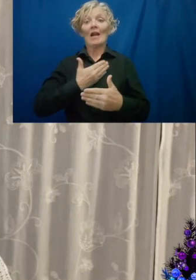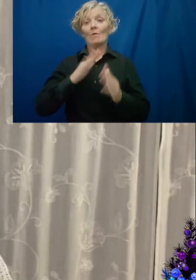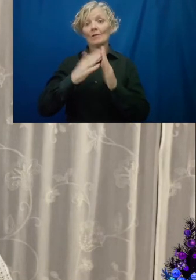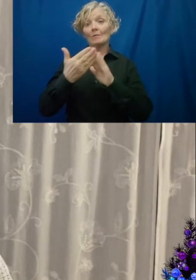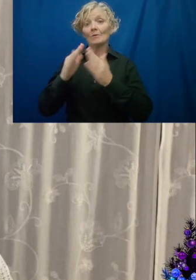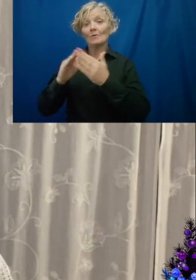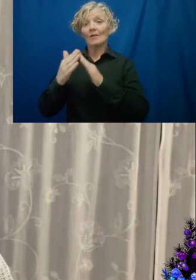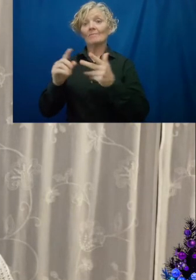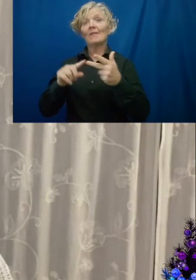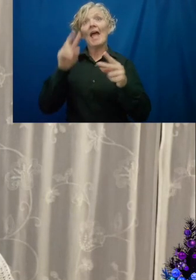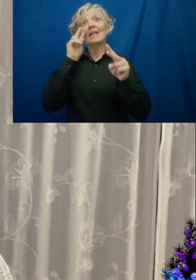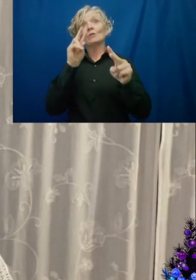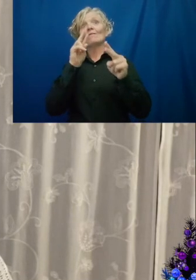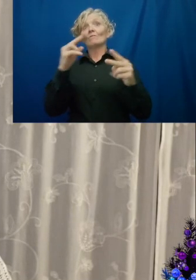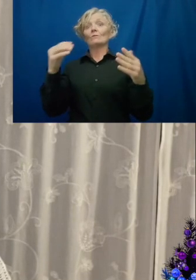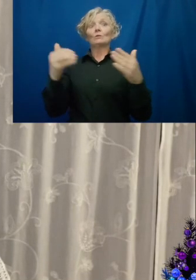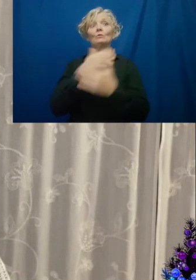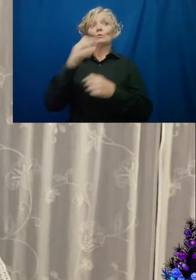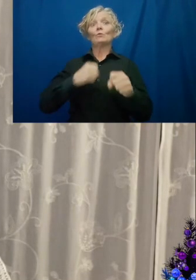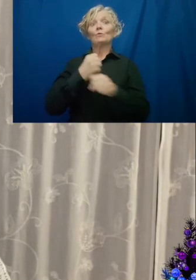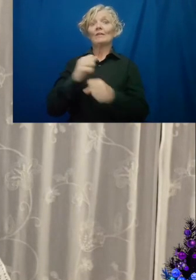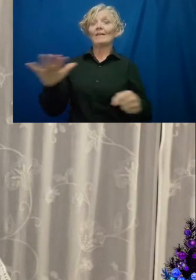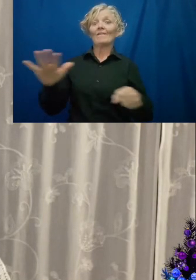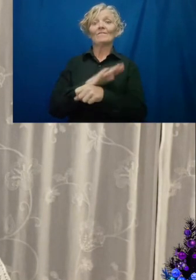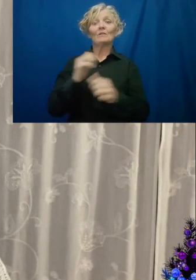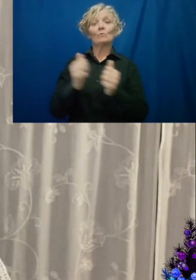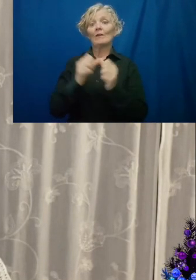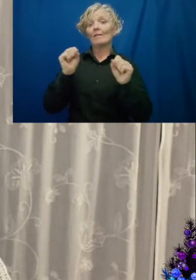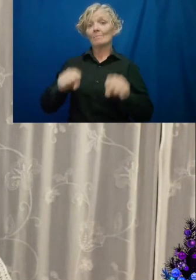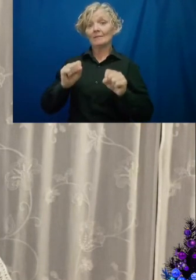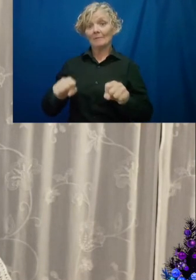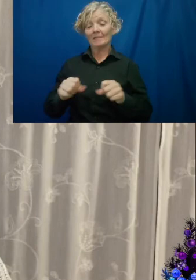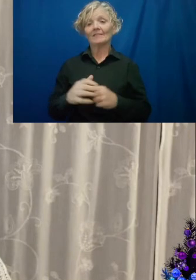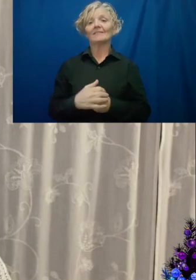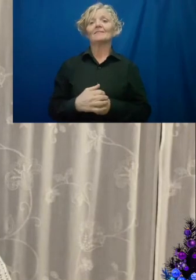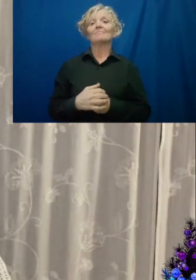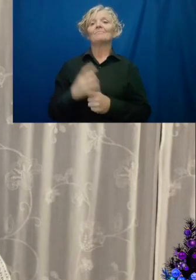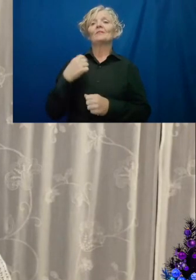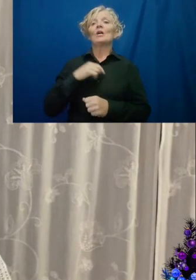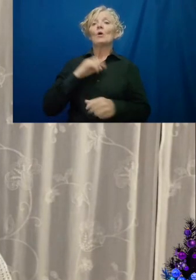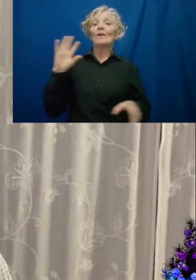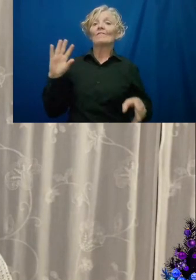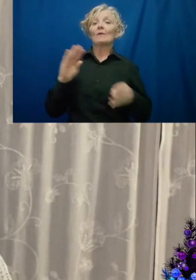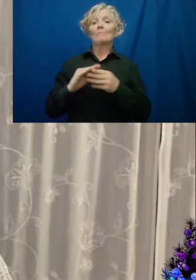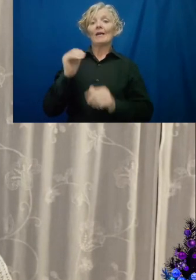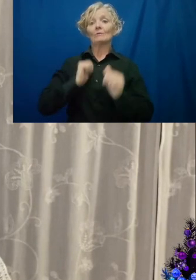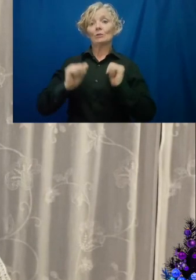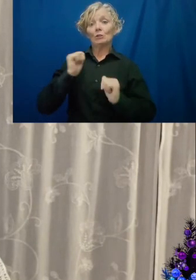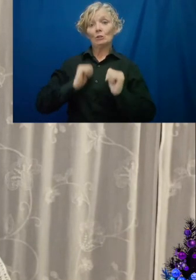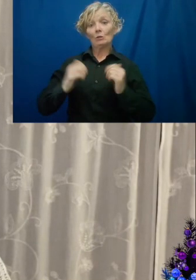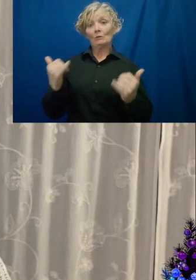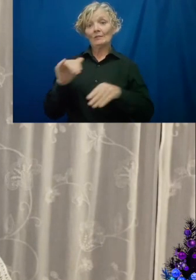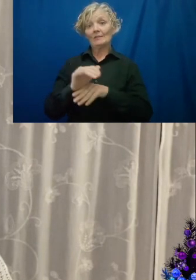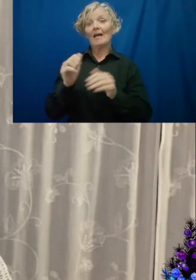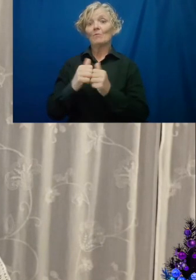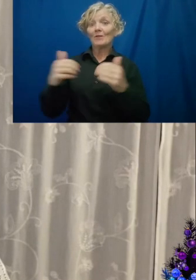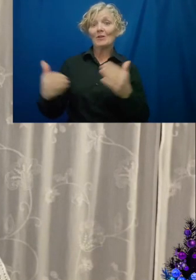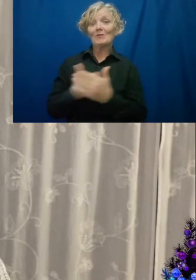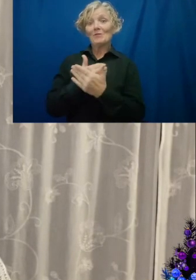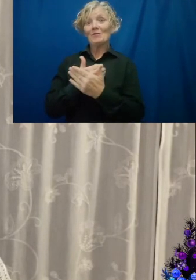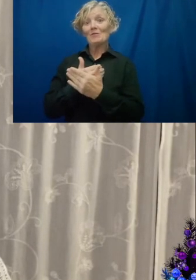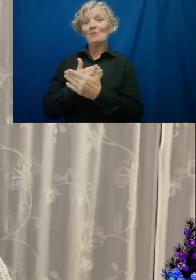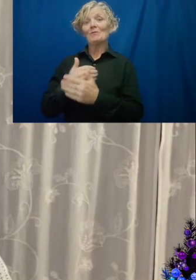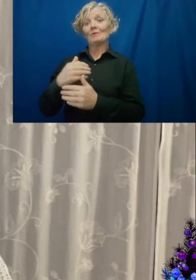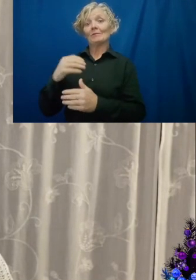and we're looking forward to a new year that's full of possibilities. We have compiled a show tonight of newly